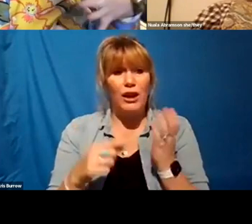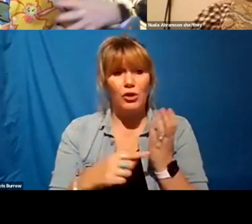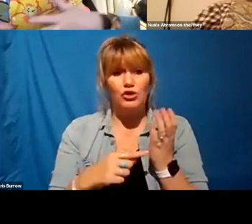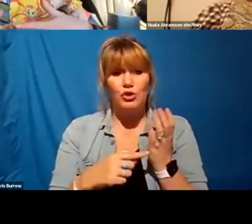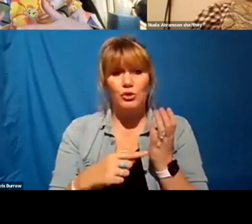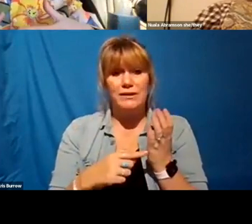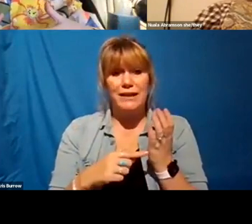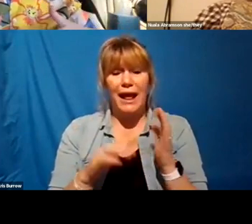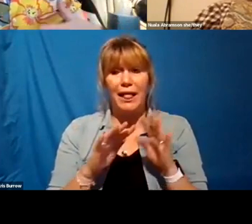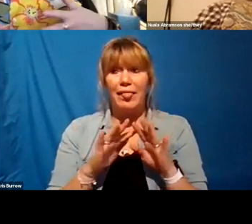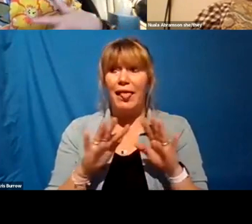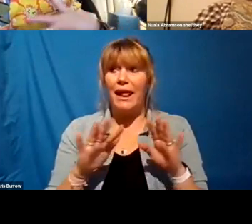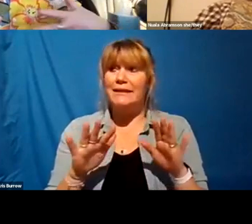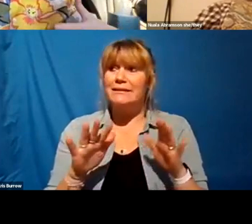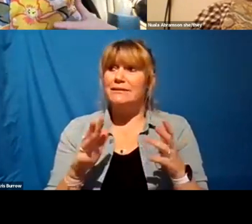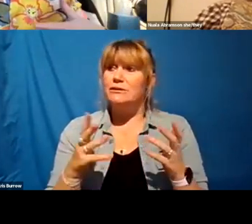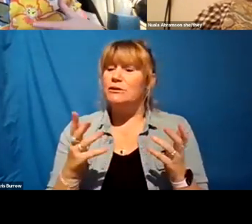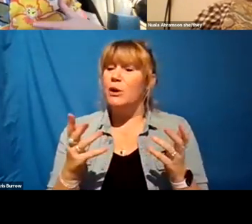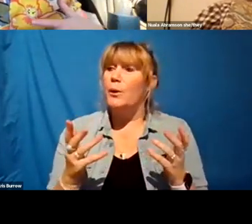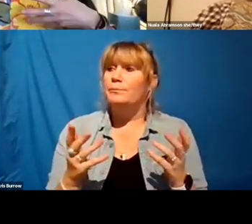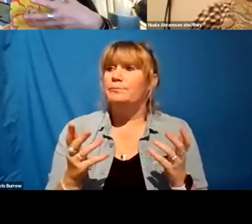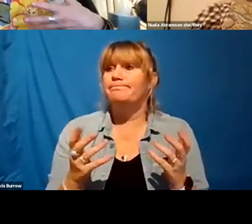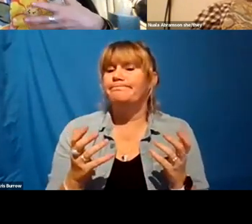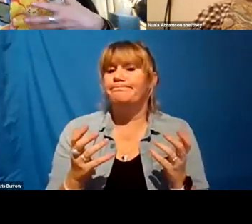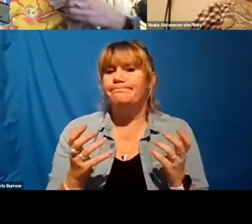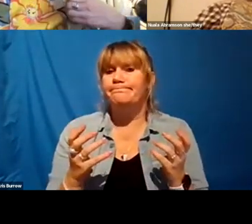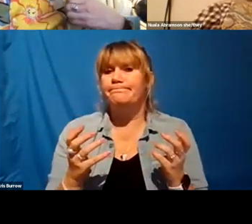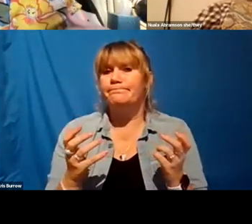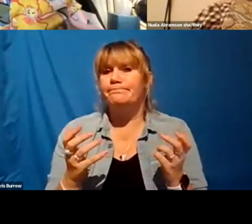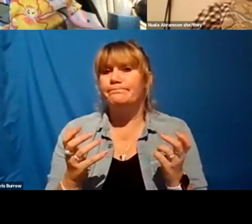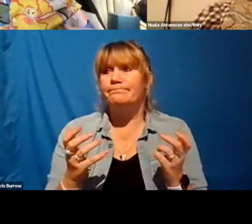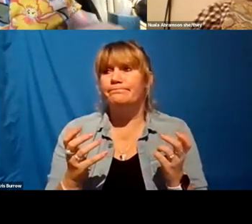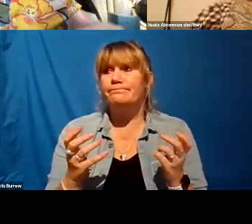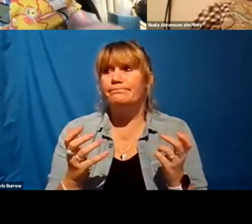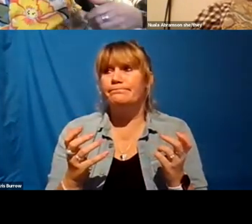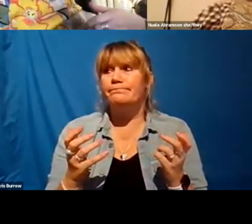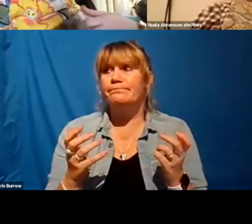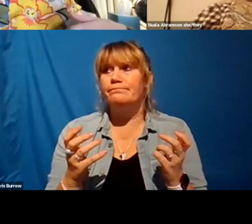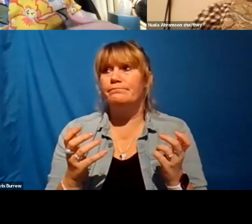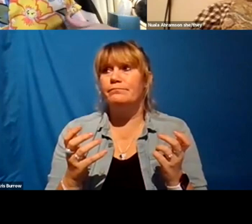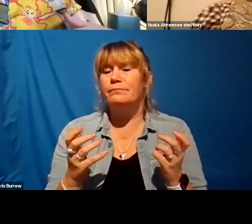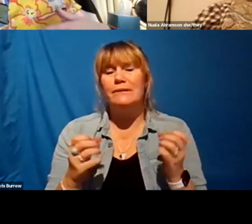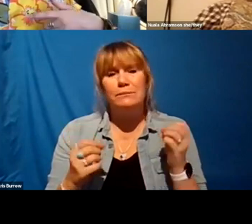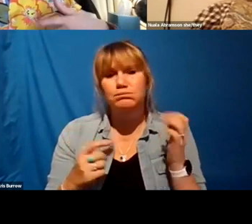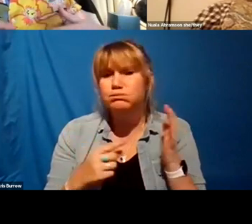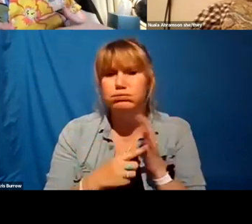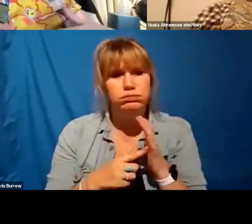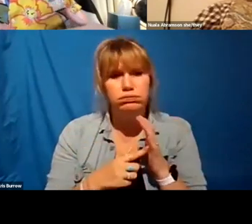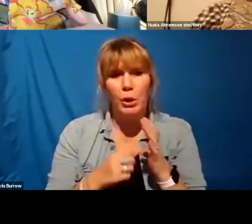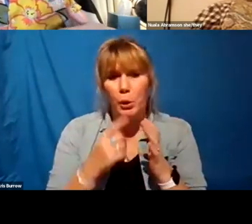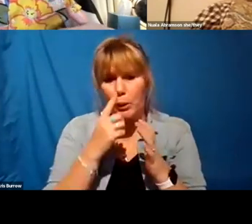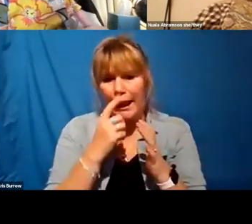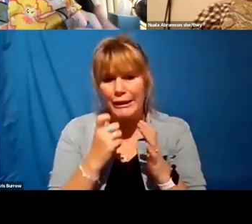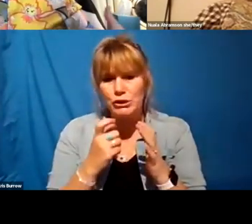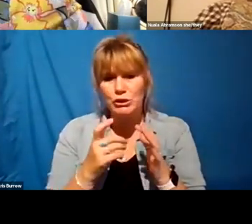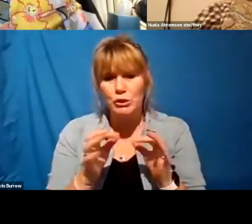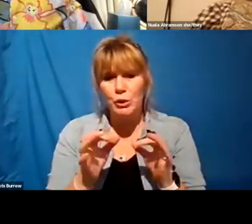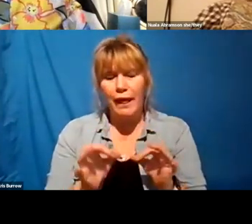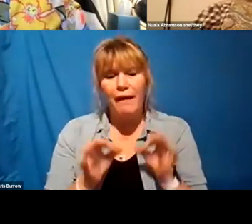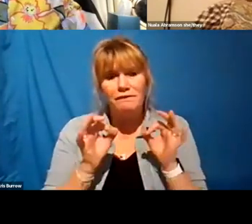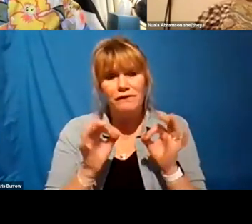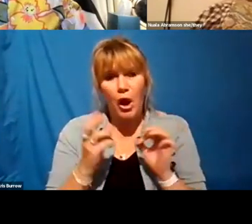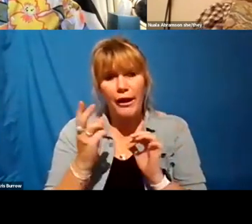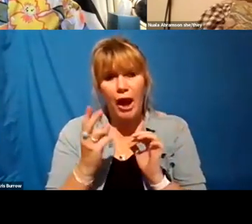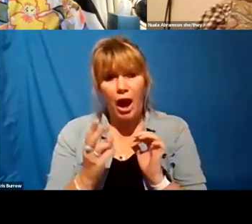not intrinsic. You know, I believe you can do fine art embroidery in ways that doesn't have to have that fine manual dexterity. I